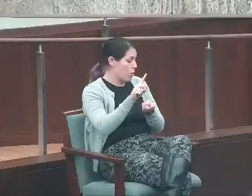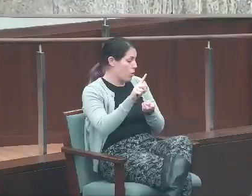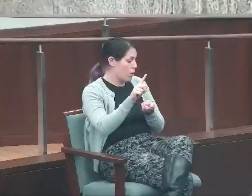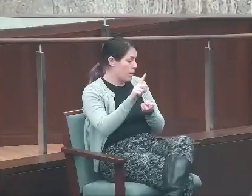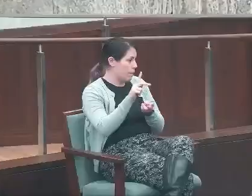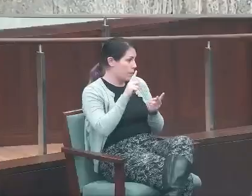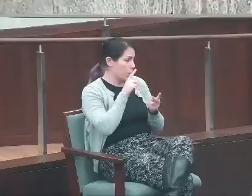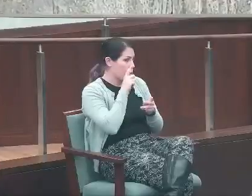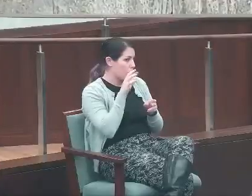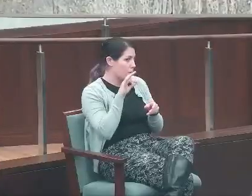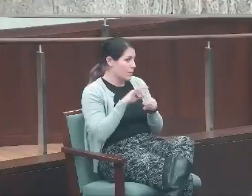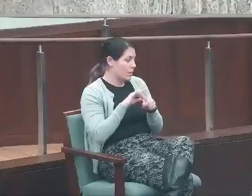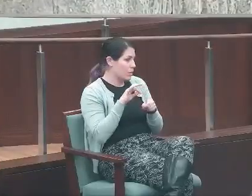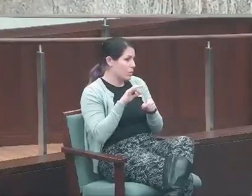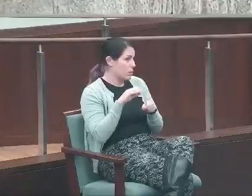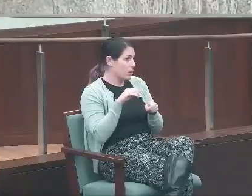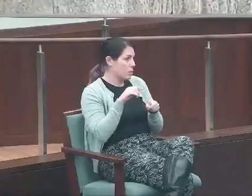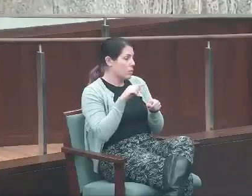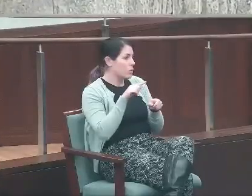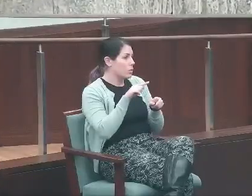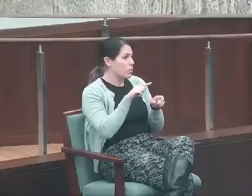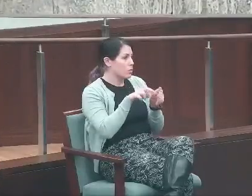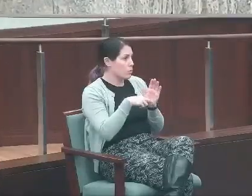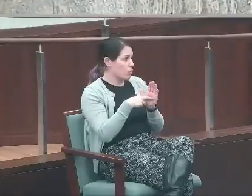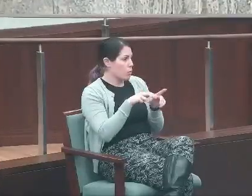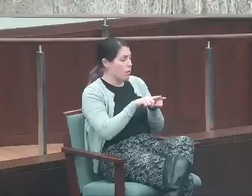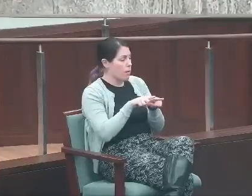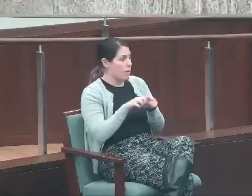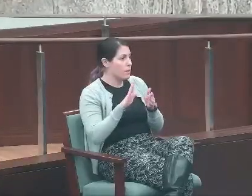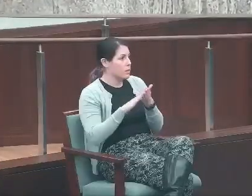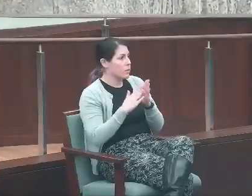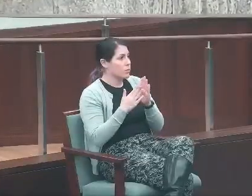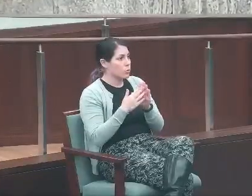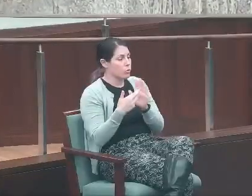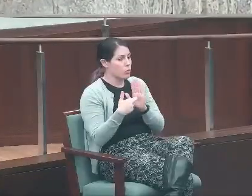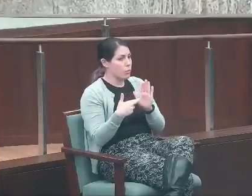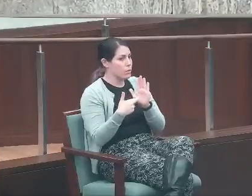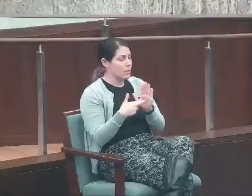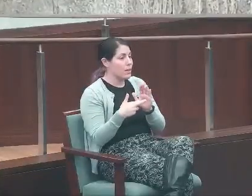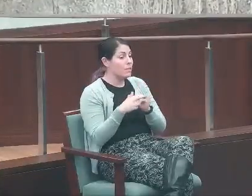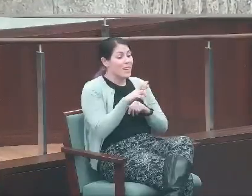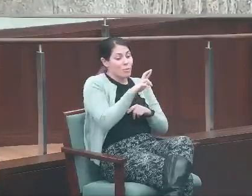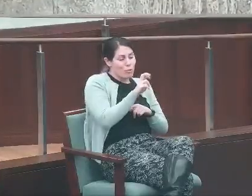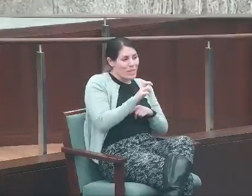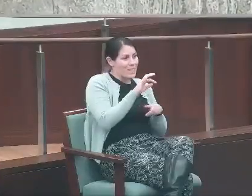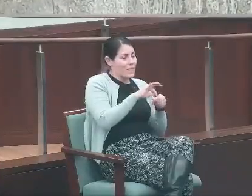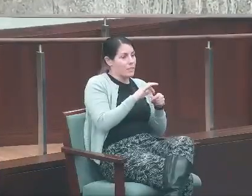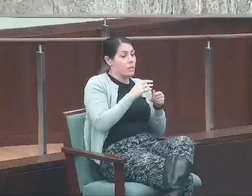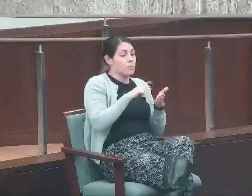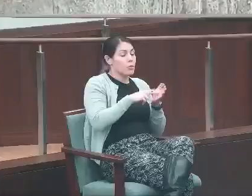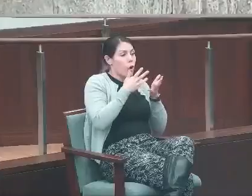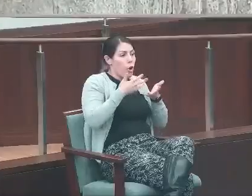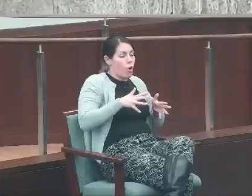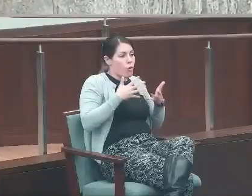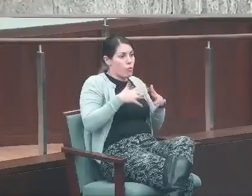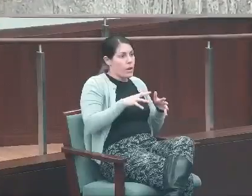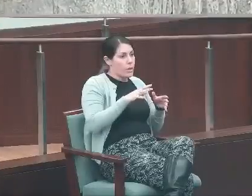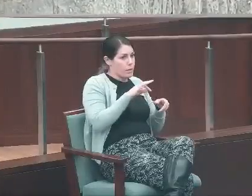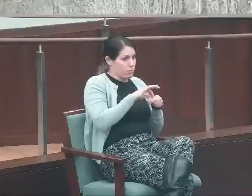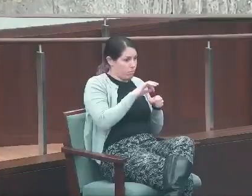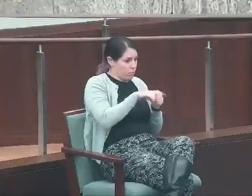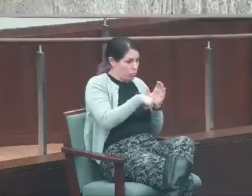as community representatives. They will be re-elected. So they are current community representatives looking to